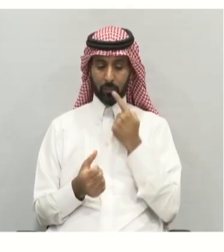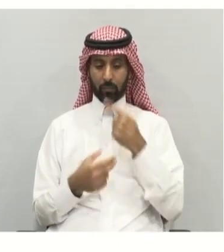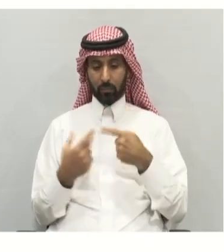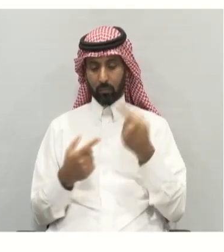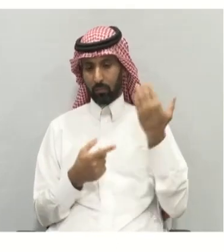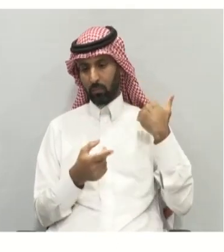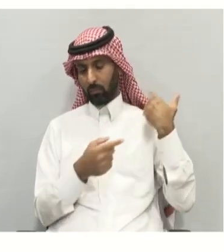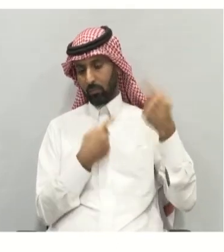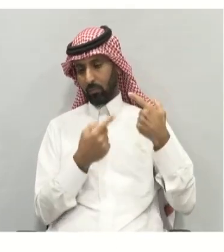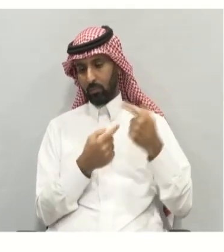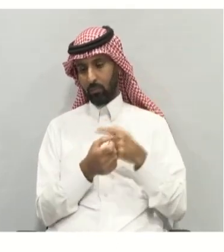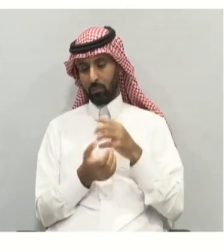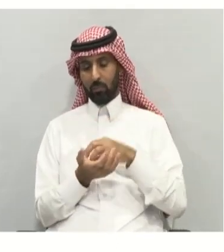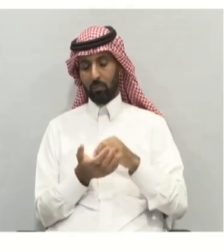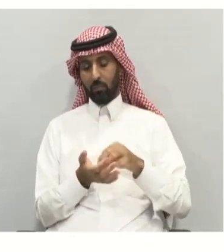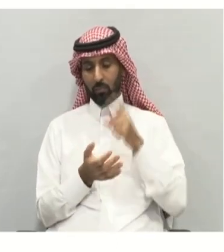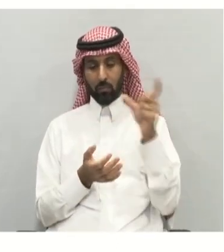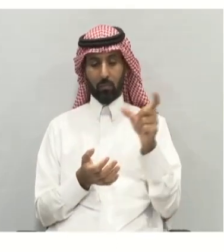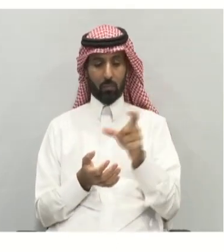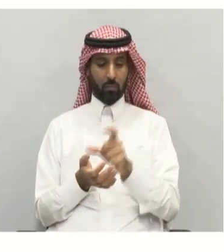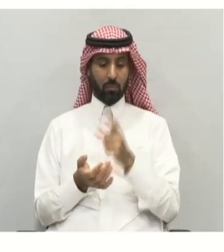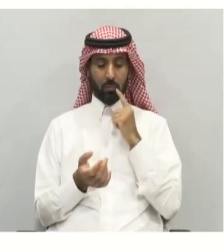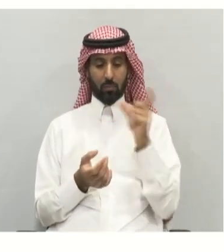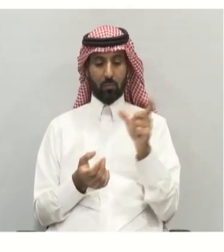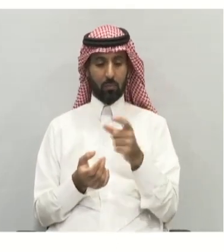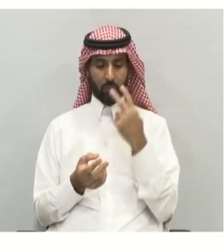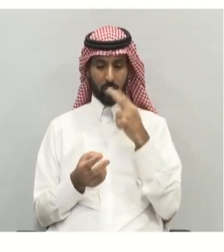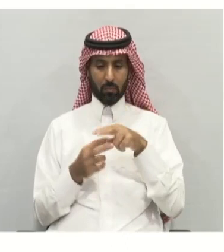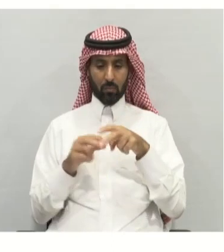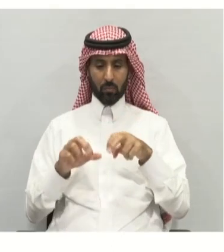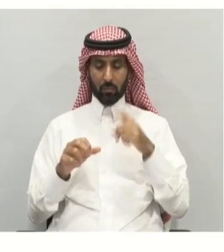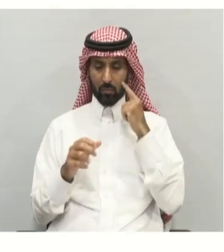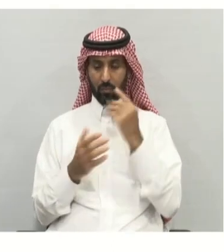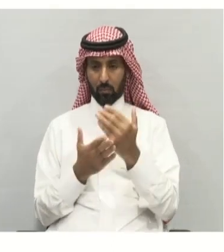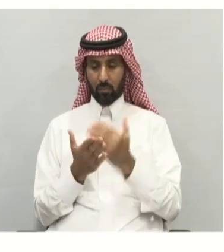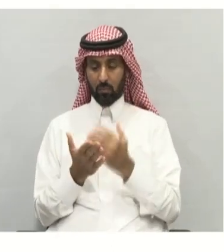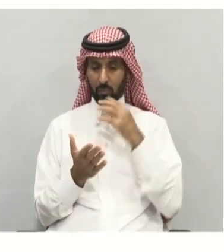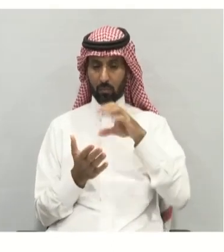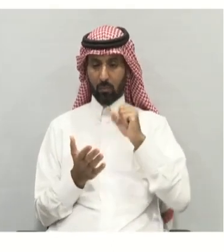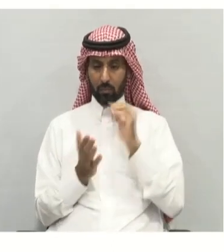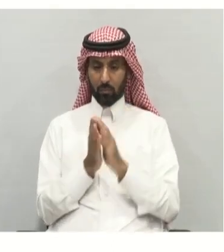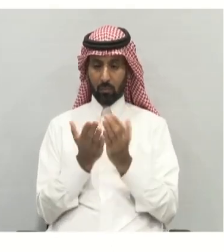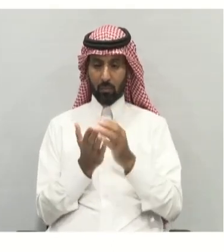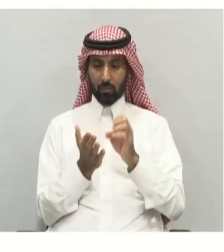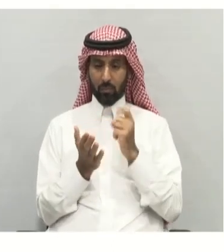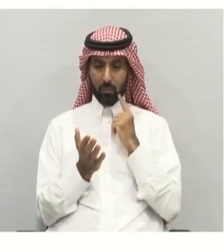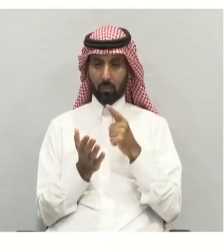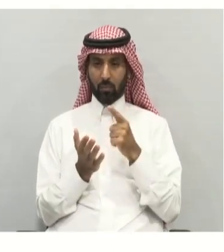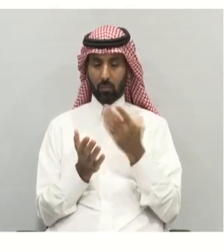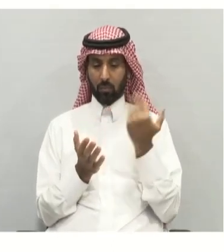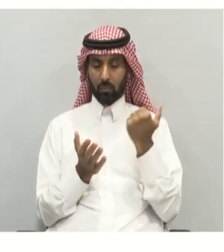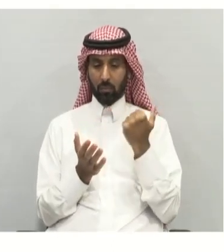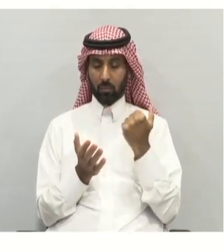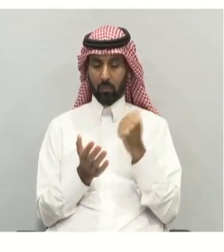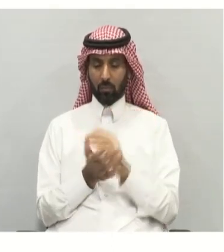traditional practices, and use vocabularies from the word search and ideas from this unit. So